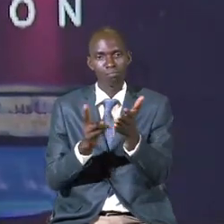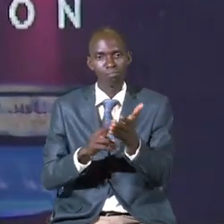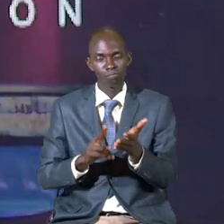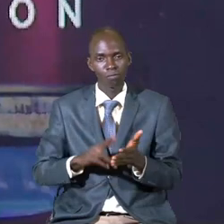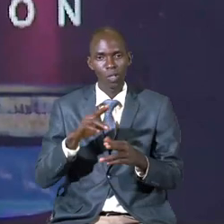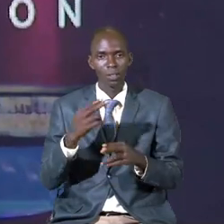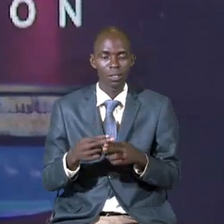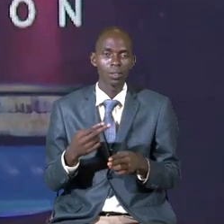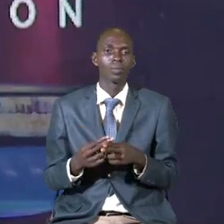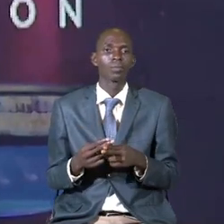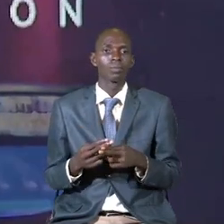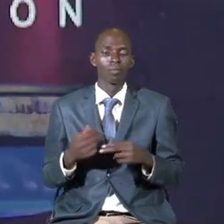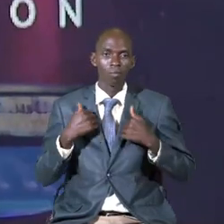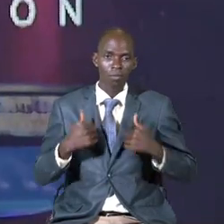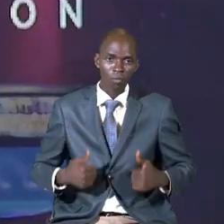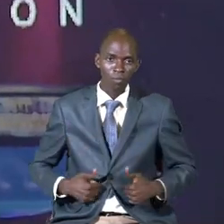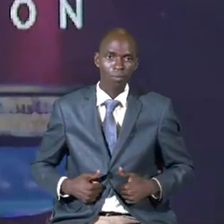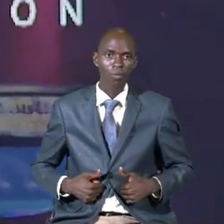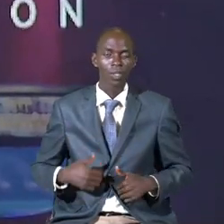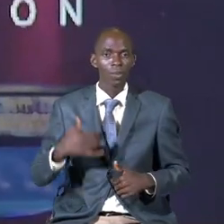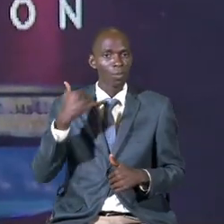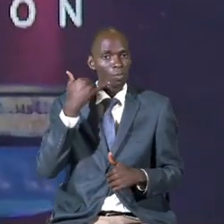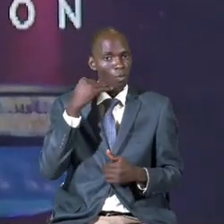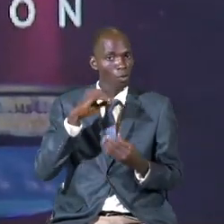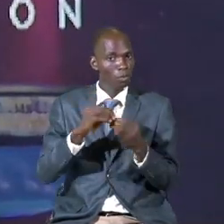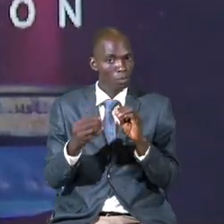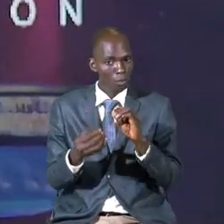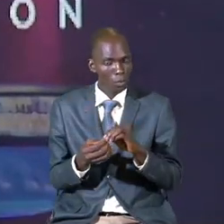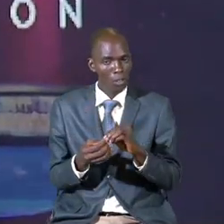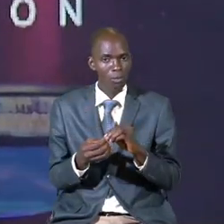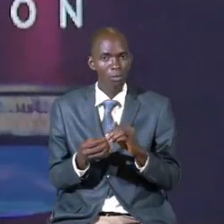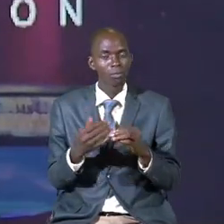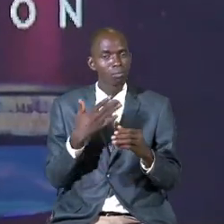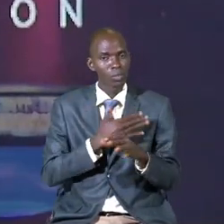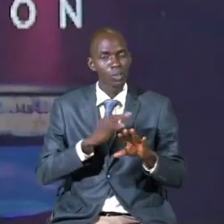forget him phone numbers count the digits